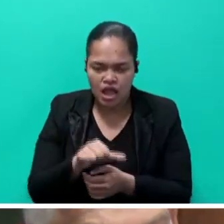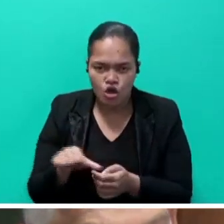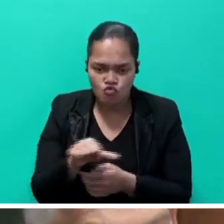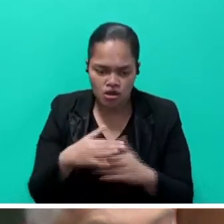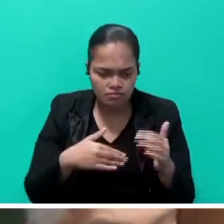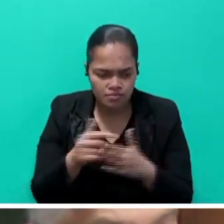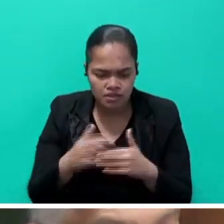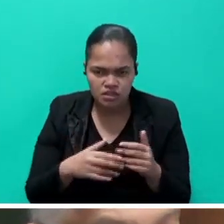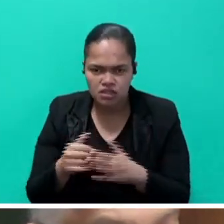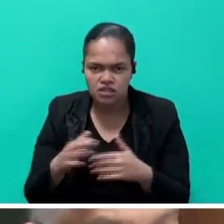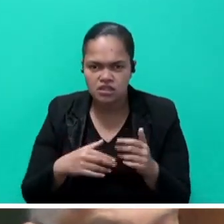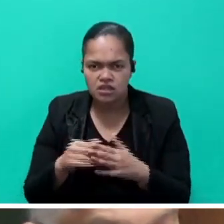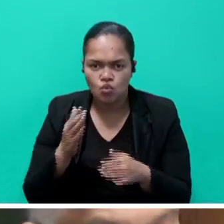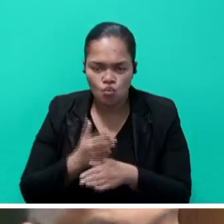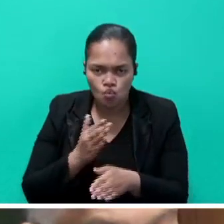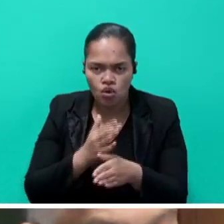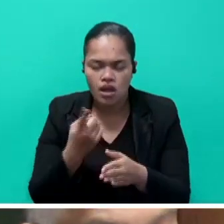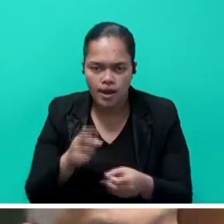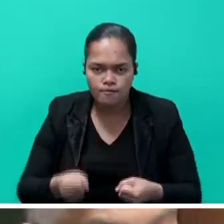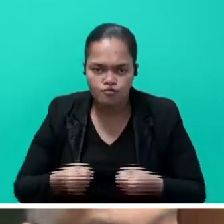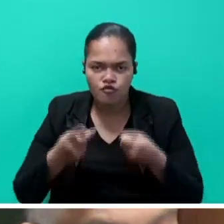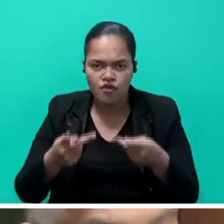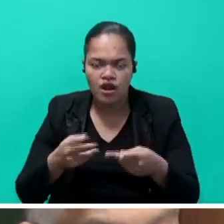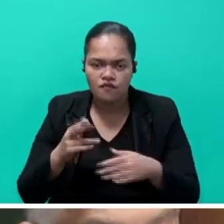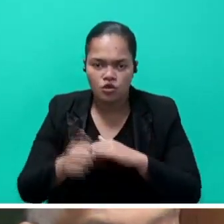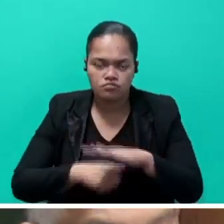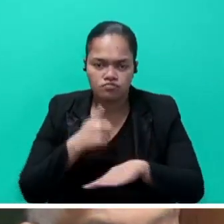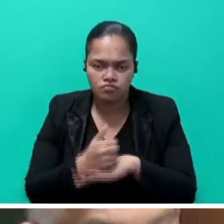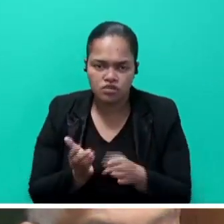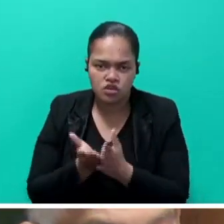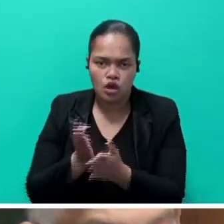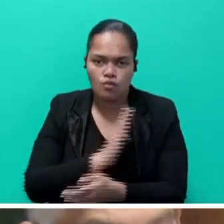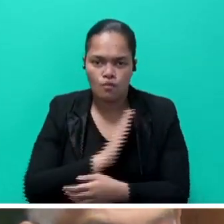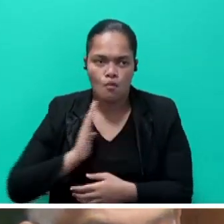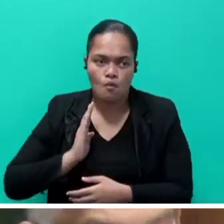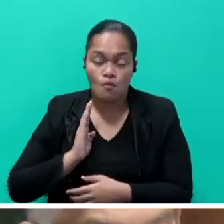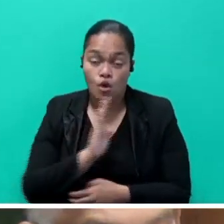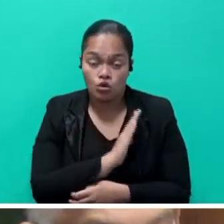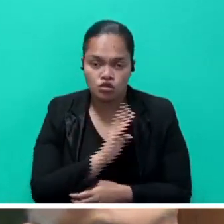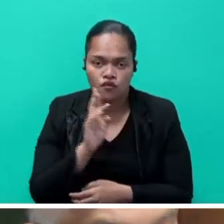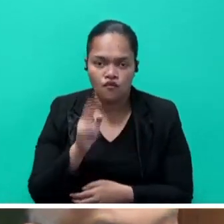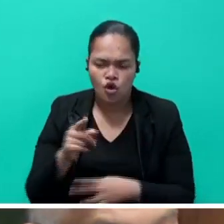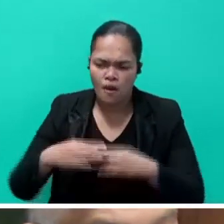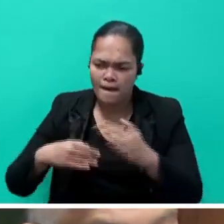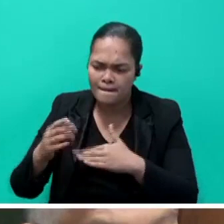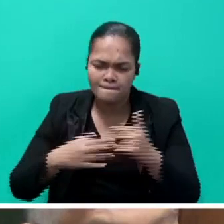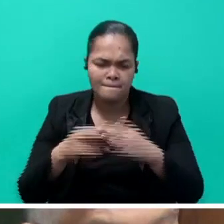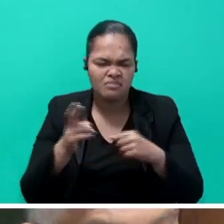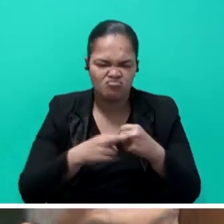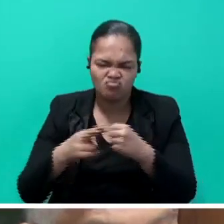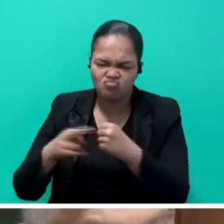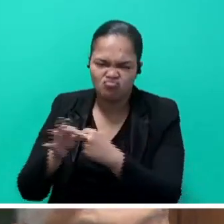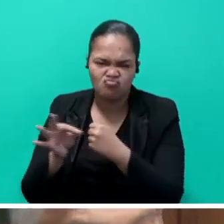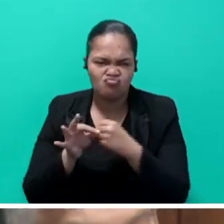drainage works, and provides for the establishment of drainage boards for the maintenance and improvement of certain